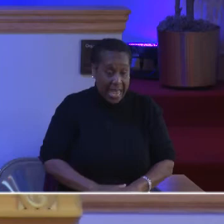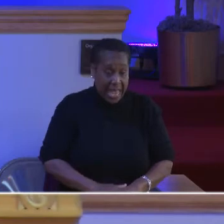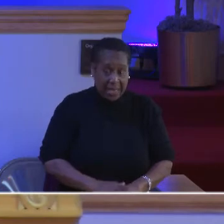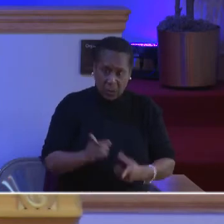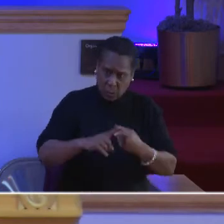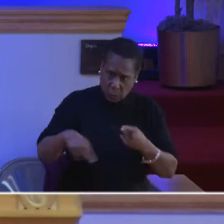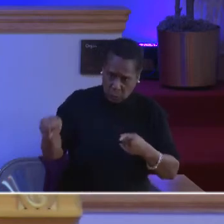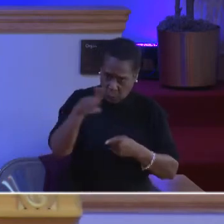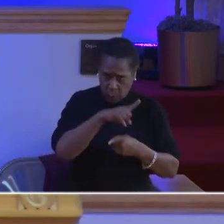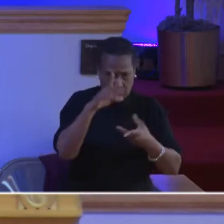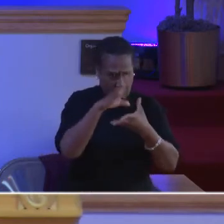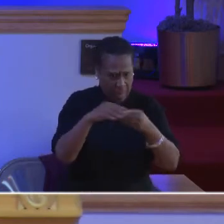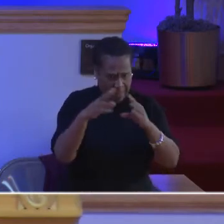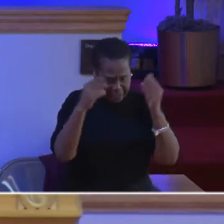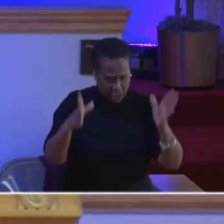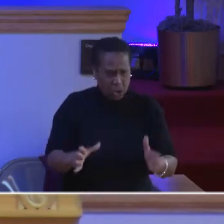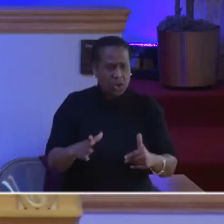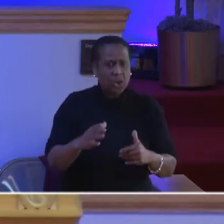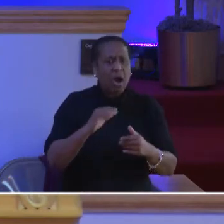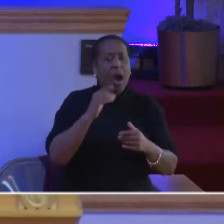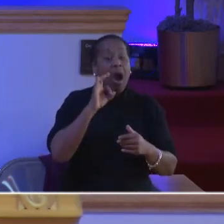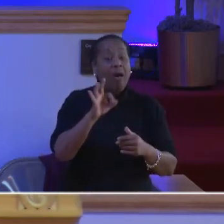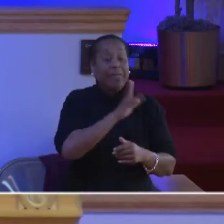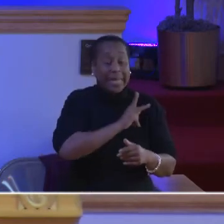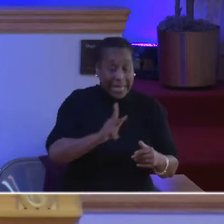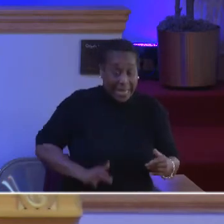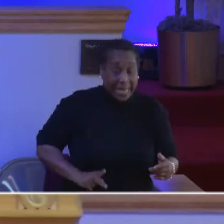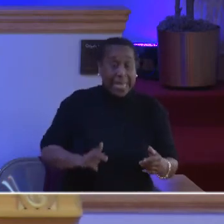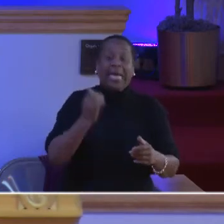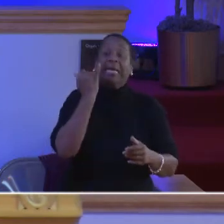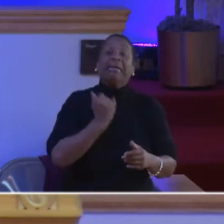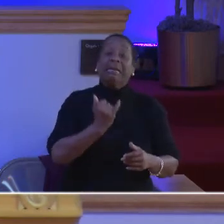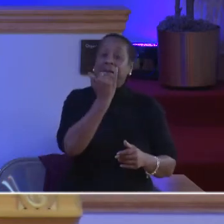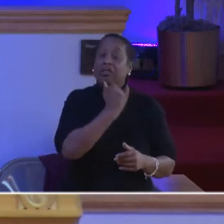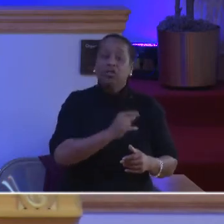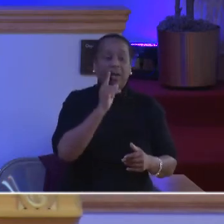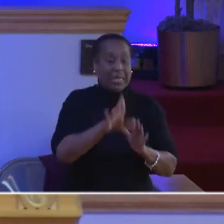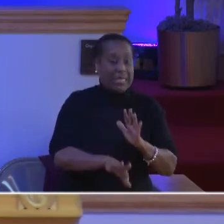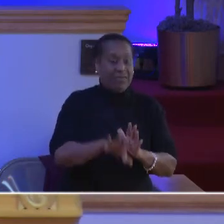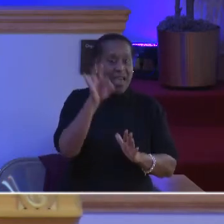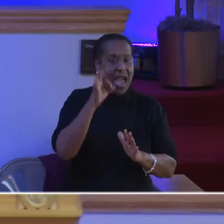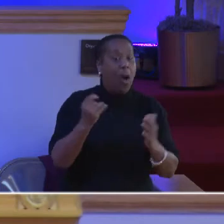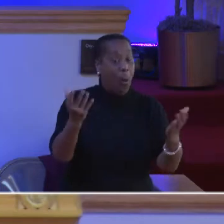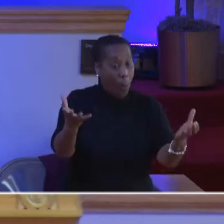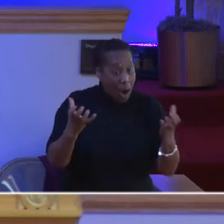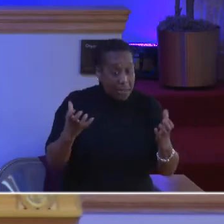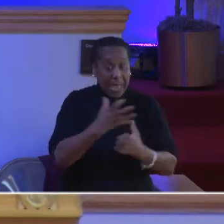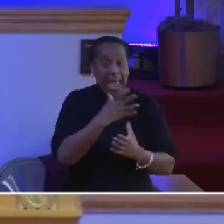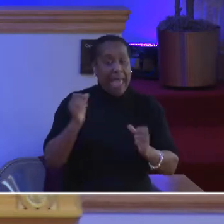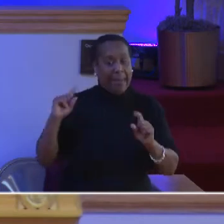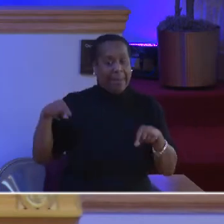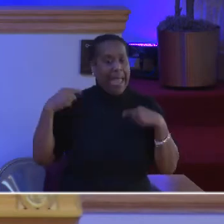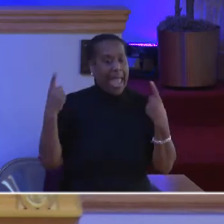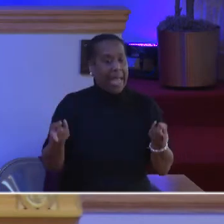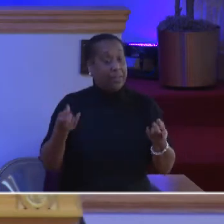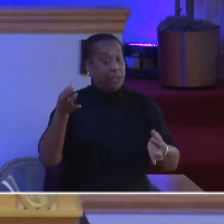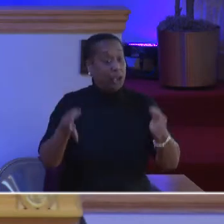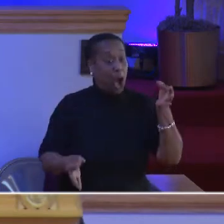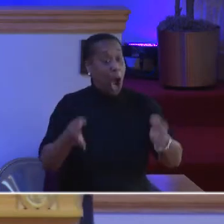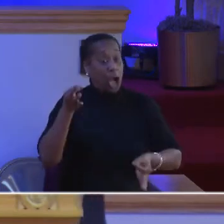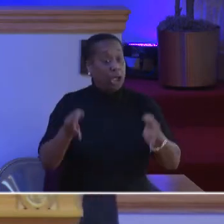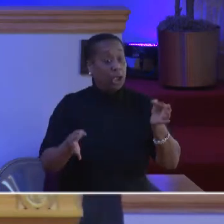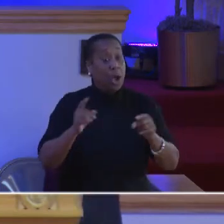the messengers, the ambassadors of the king, "Israel is found wanting and has been judged,